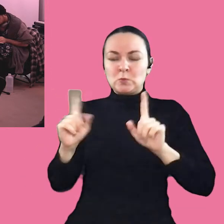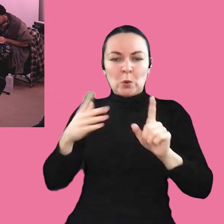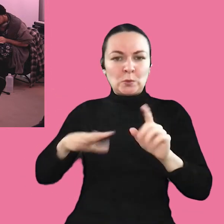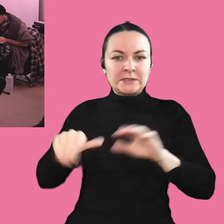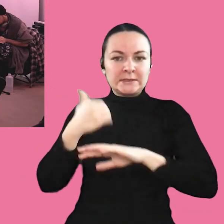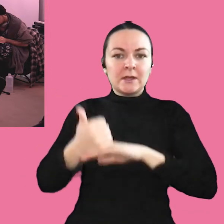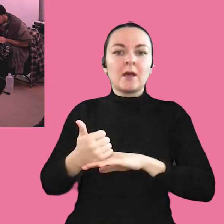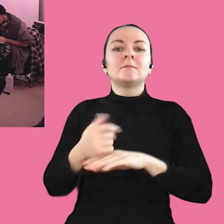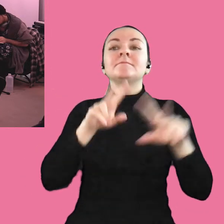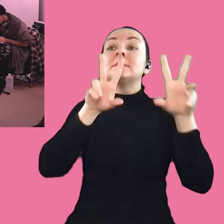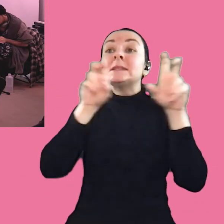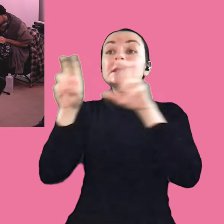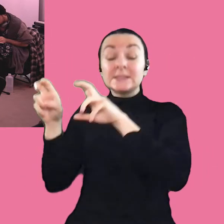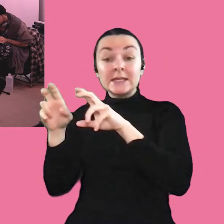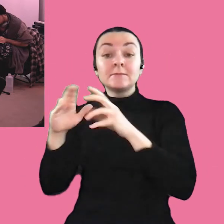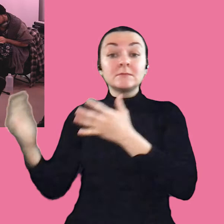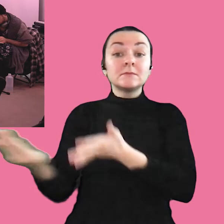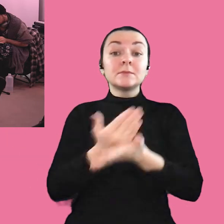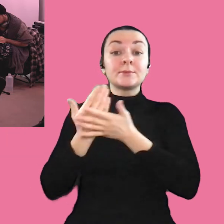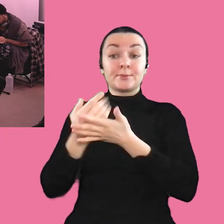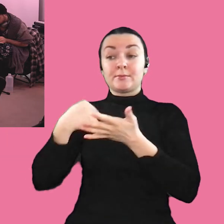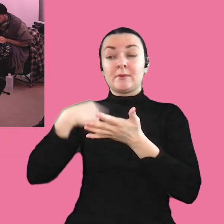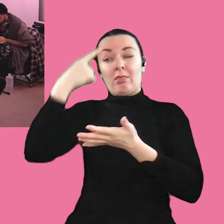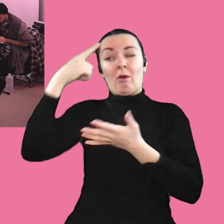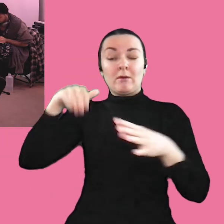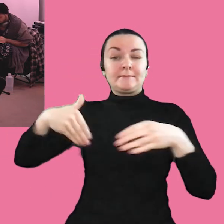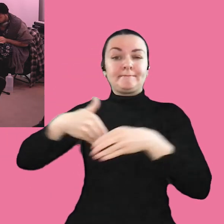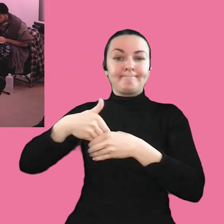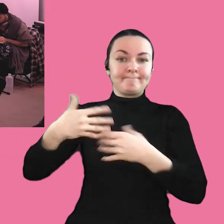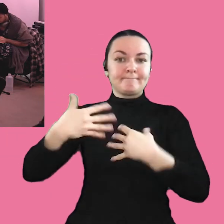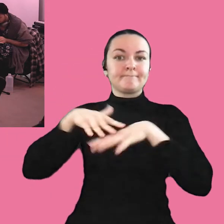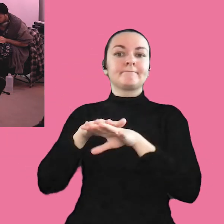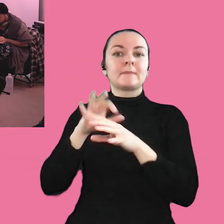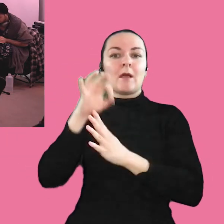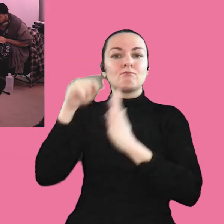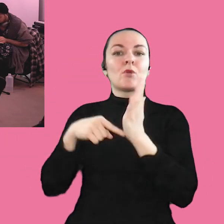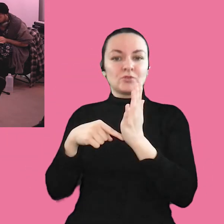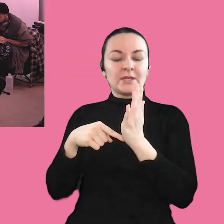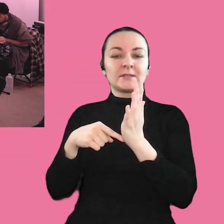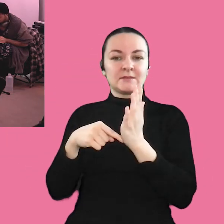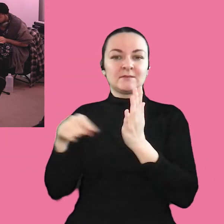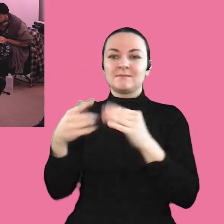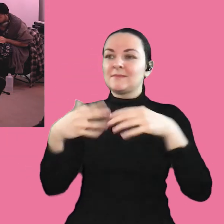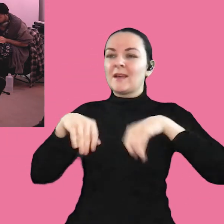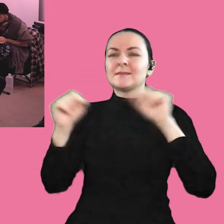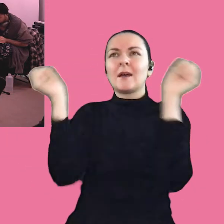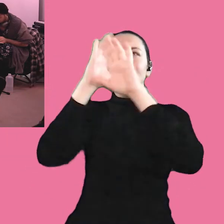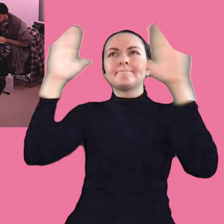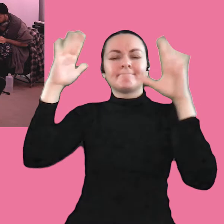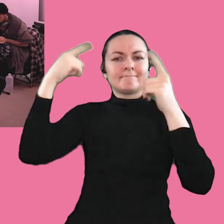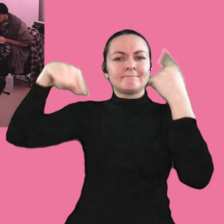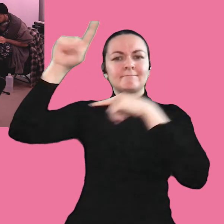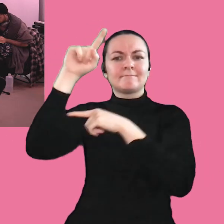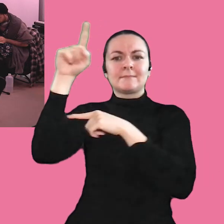we started to cast some of the themes that we thought were going to come into the project into our conversations there. We invited them to start to imagine